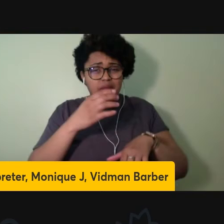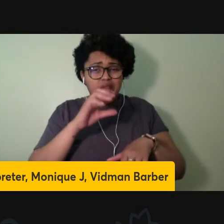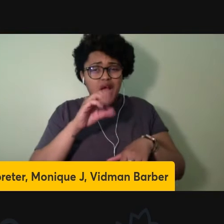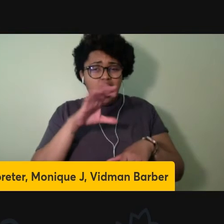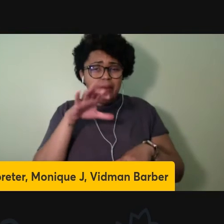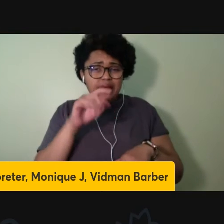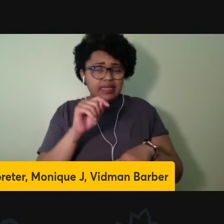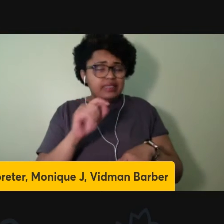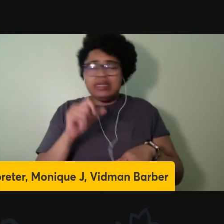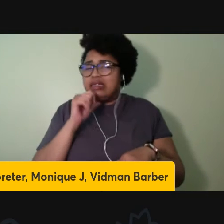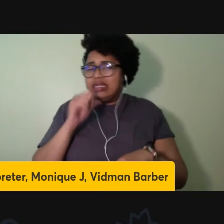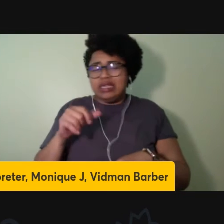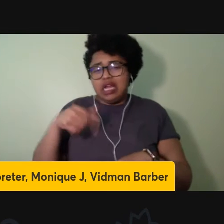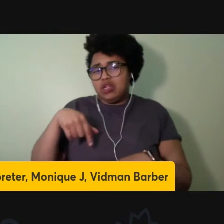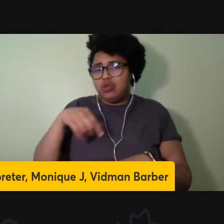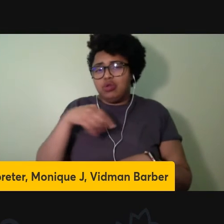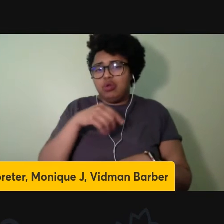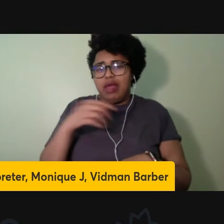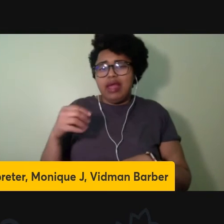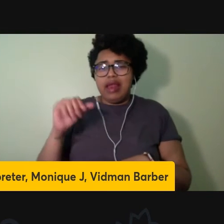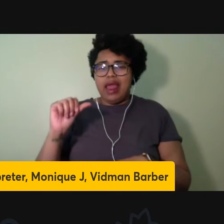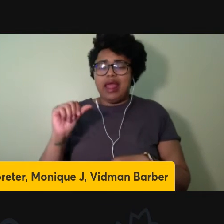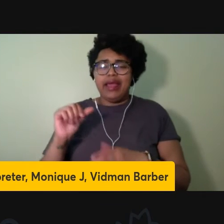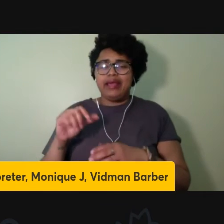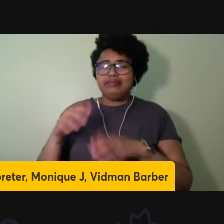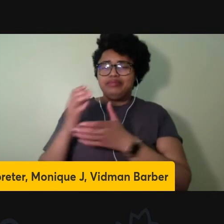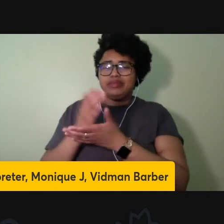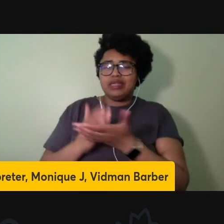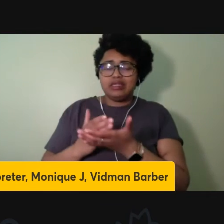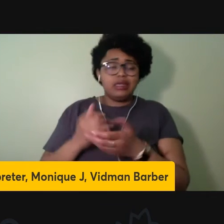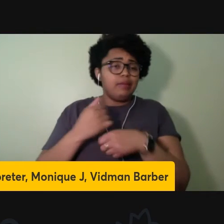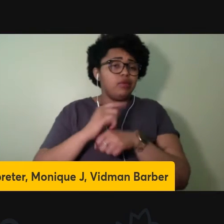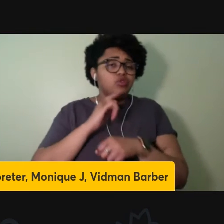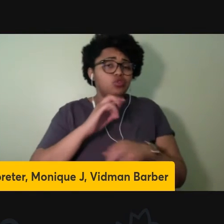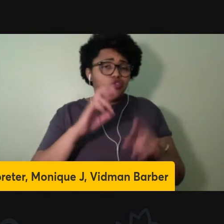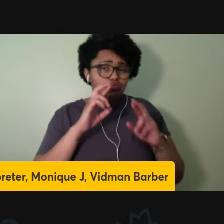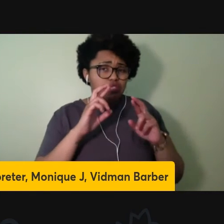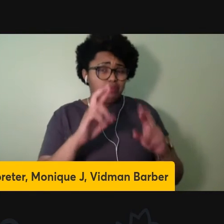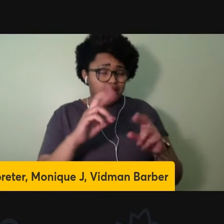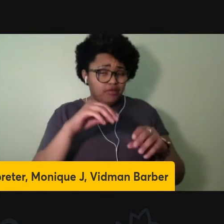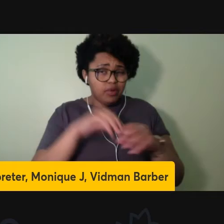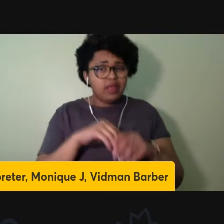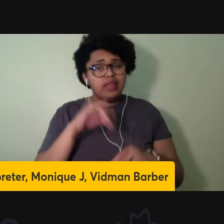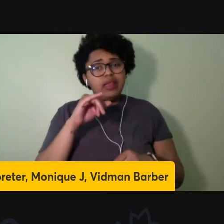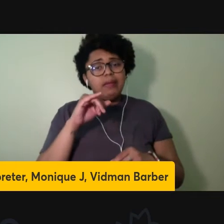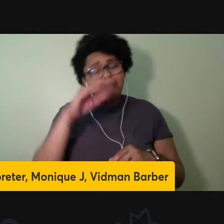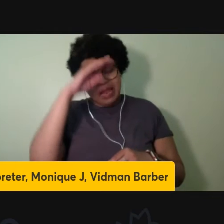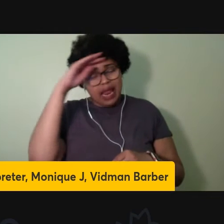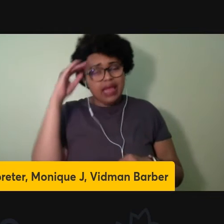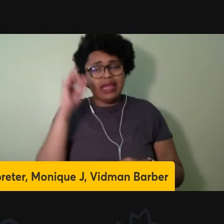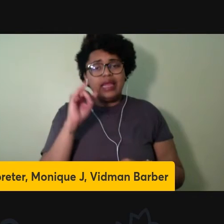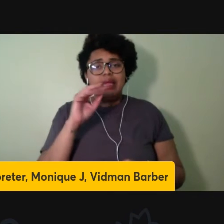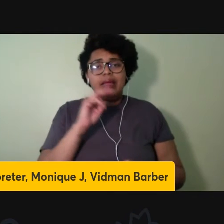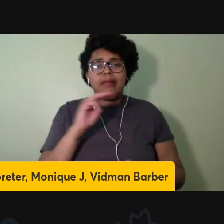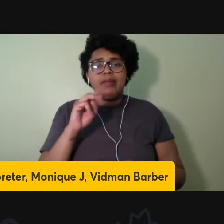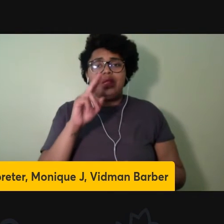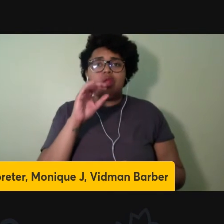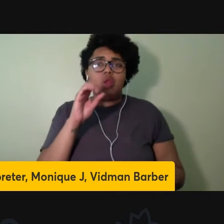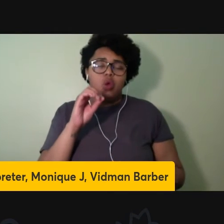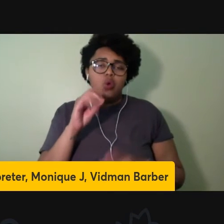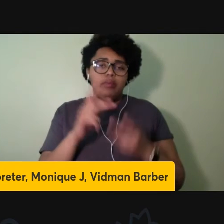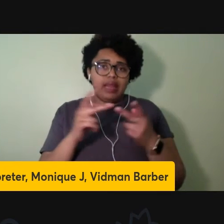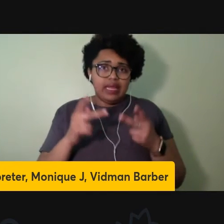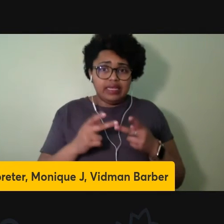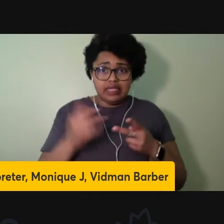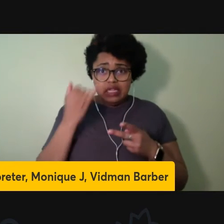audience members be polite and respectful while in the Black and Immuno space. If we see anything offensive, your comment will be deleted immediately and you'll be banned